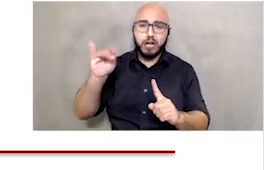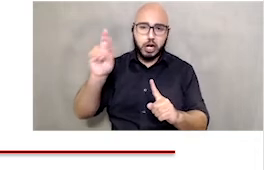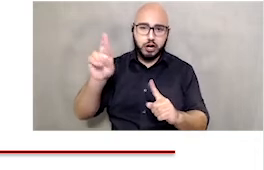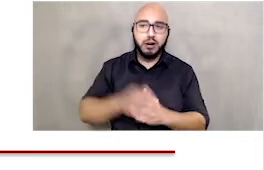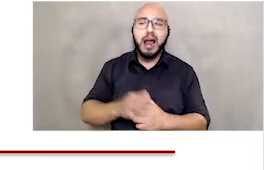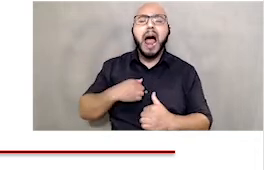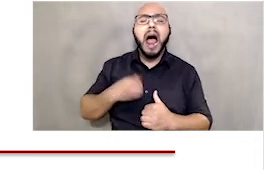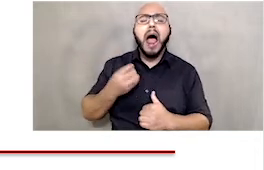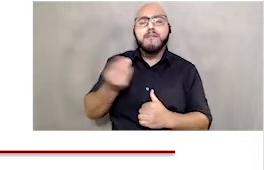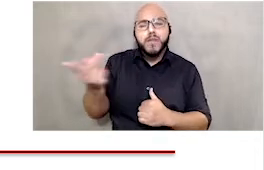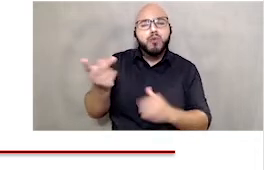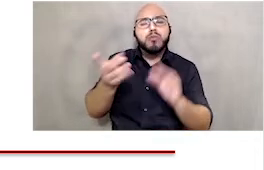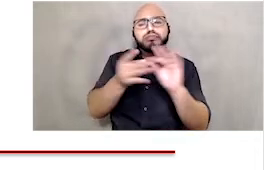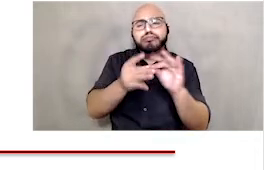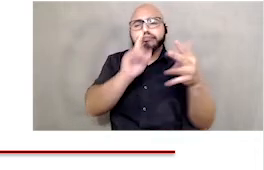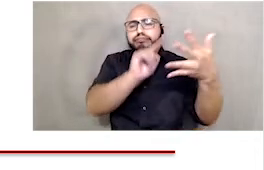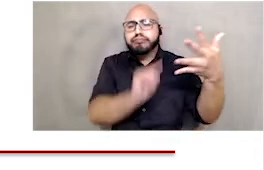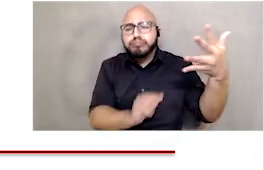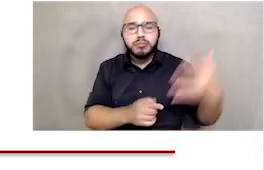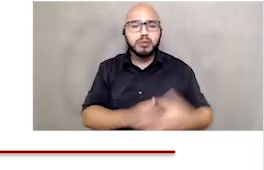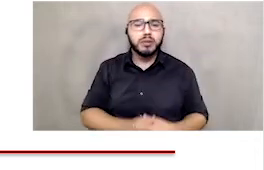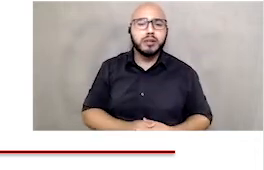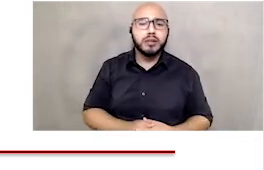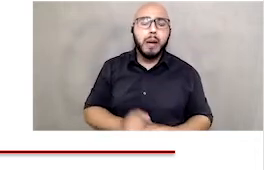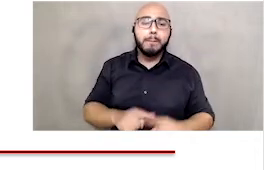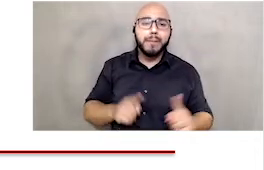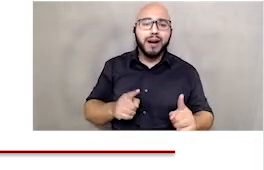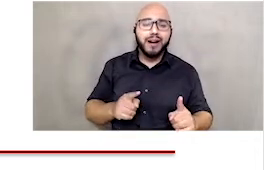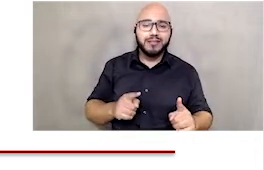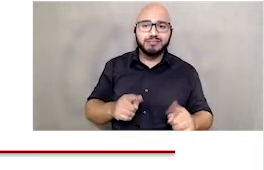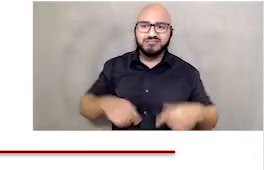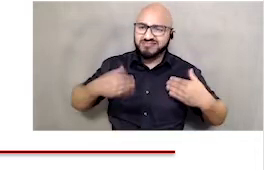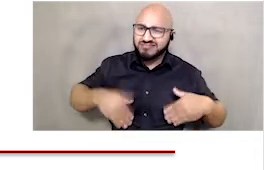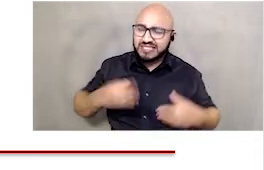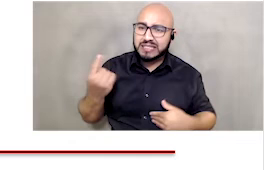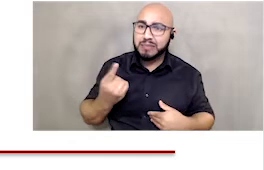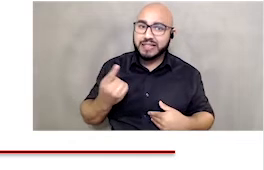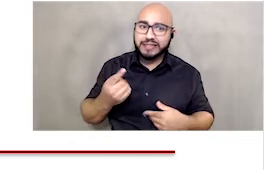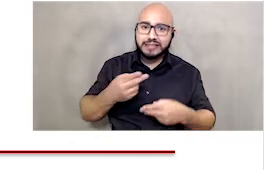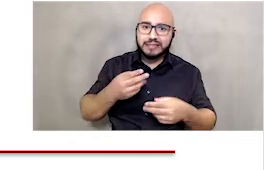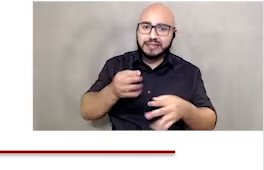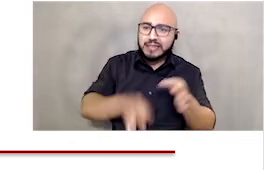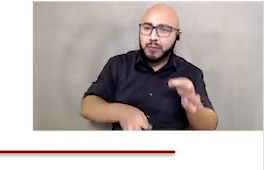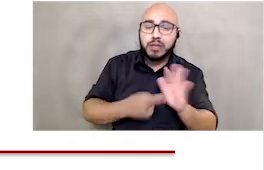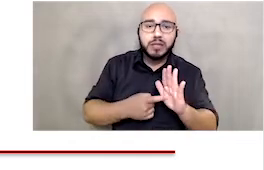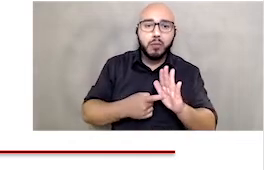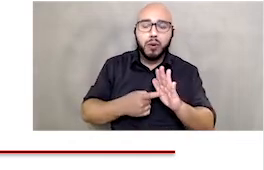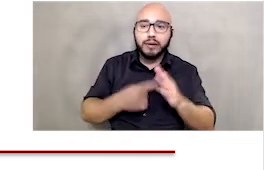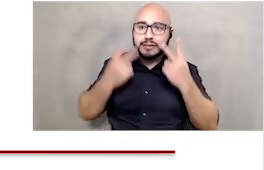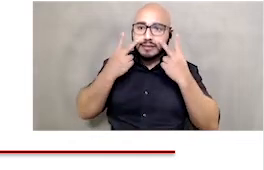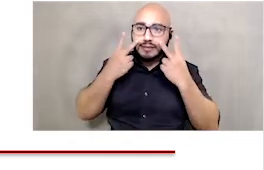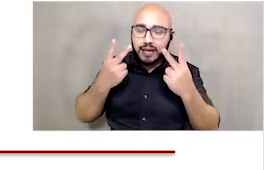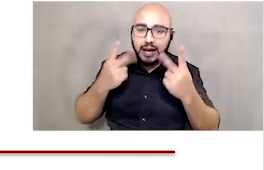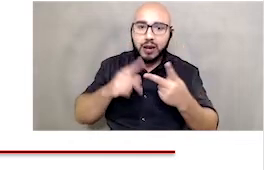it's important to be aware of how something so simple such as sight and smell can trigger or increase an